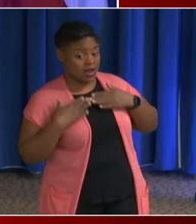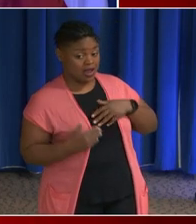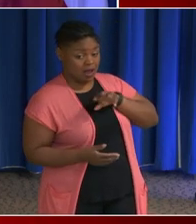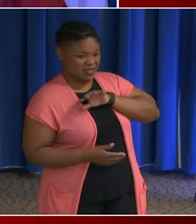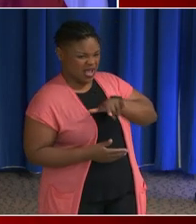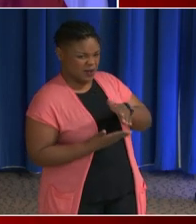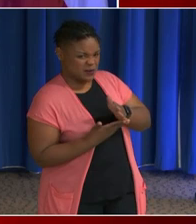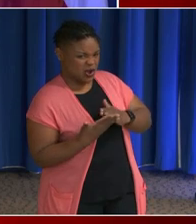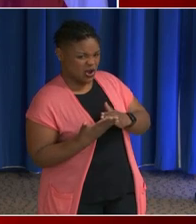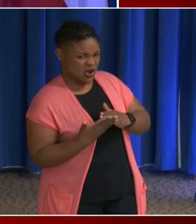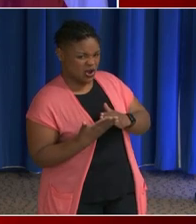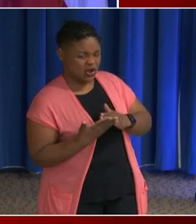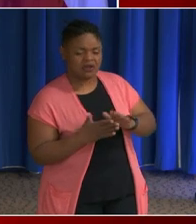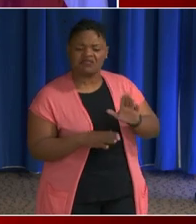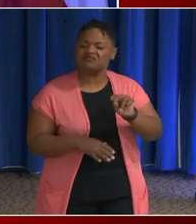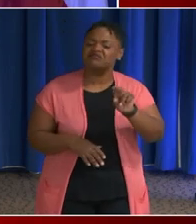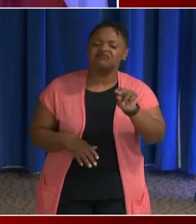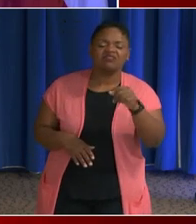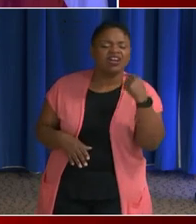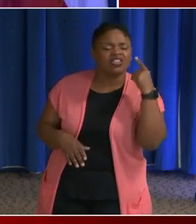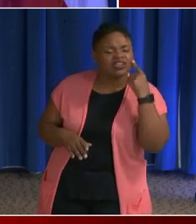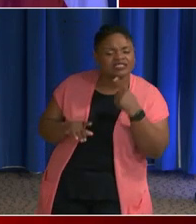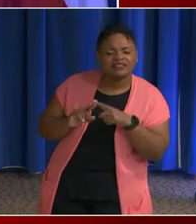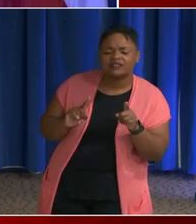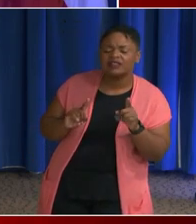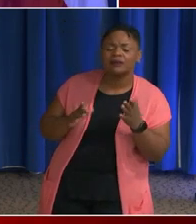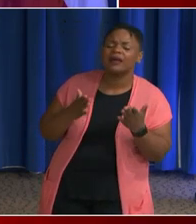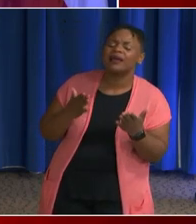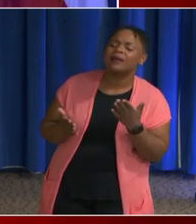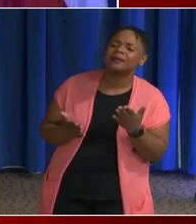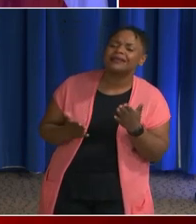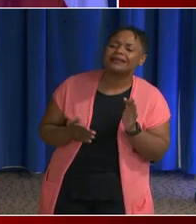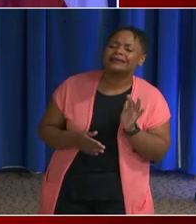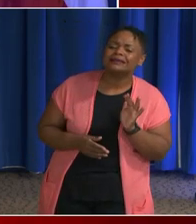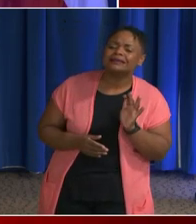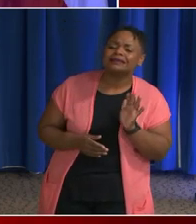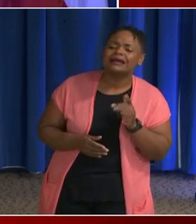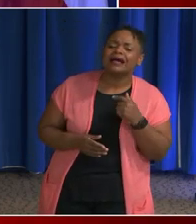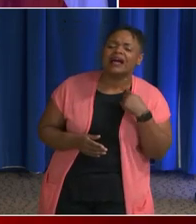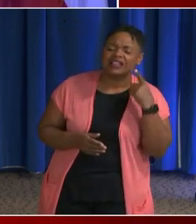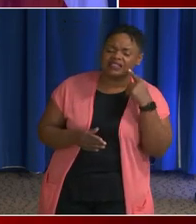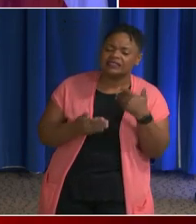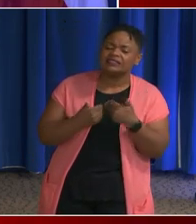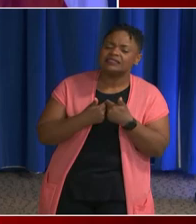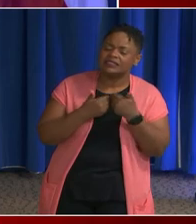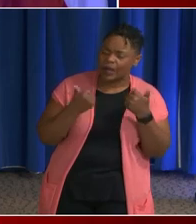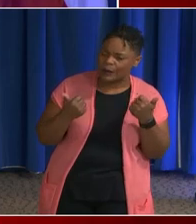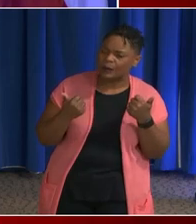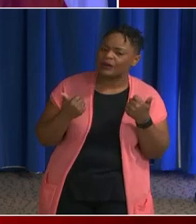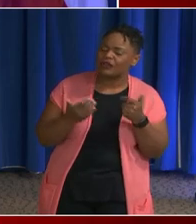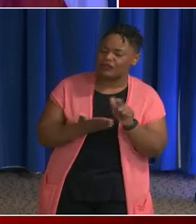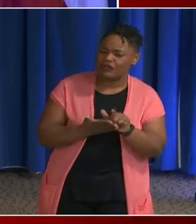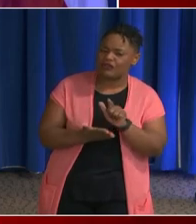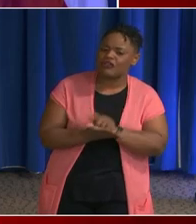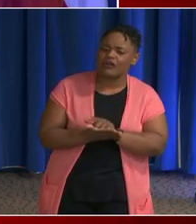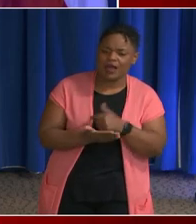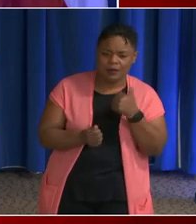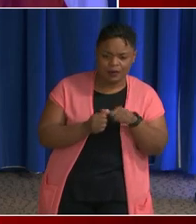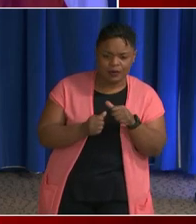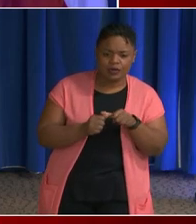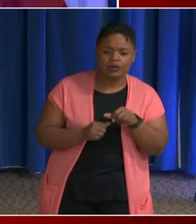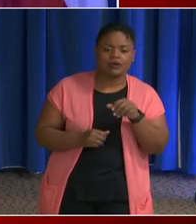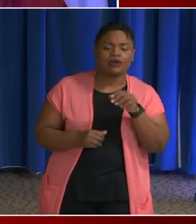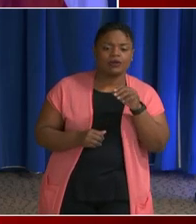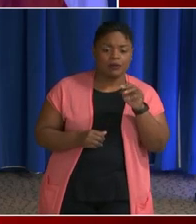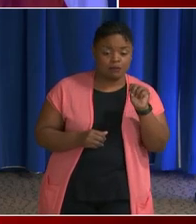I don't think it was. It may have been. I think some of that was separate. I remember that the mayor proposed a body-worn